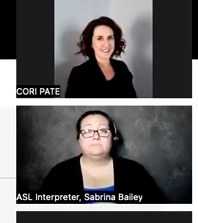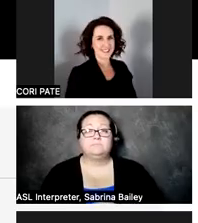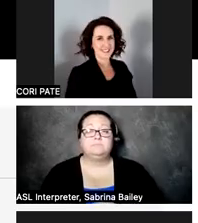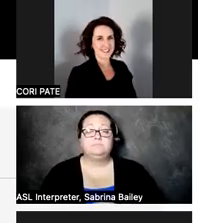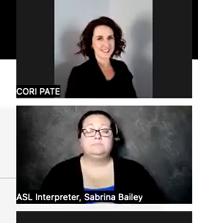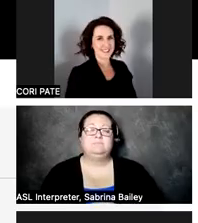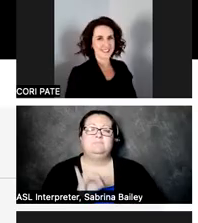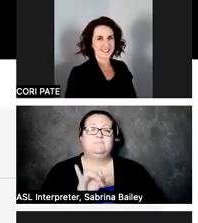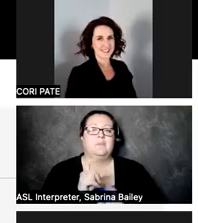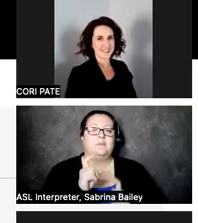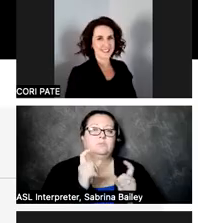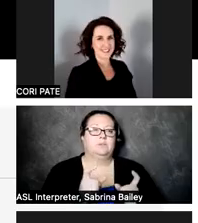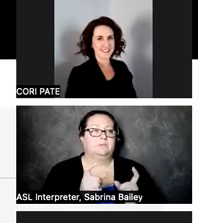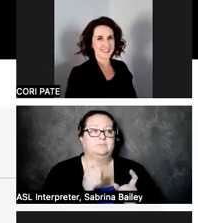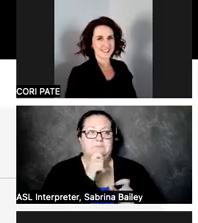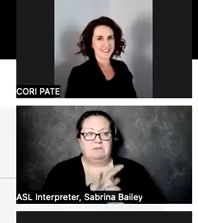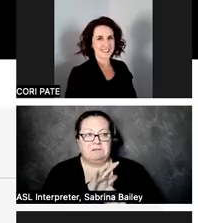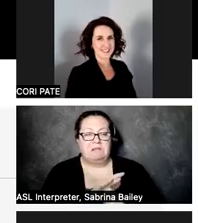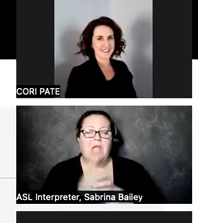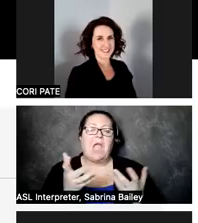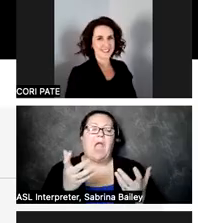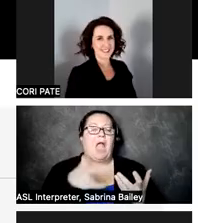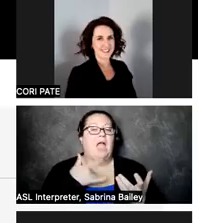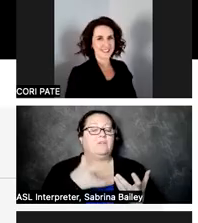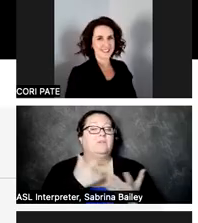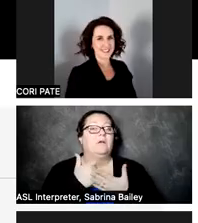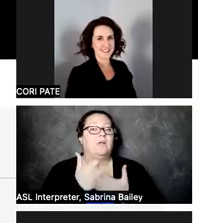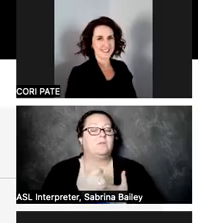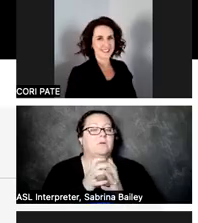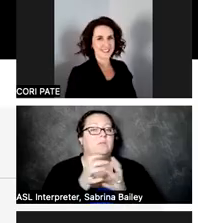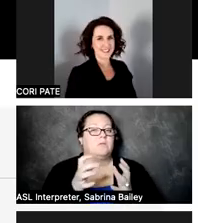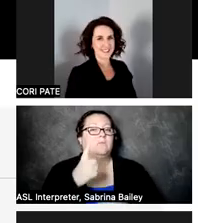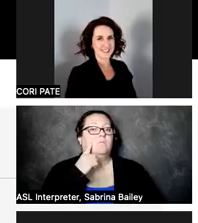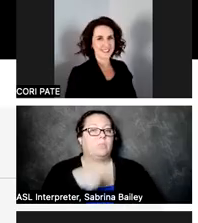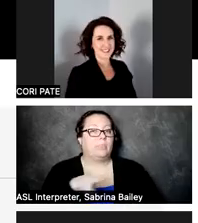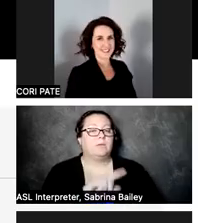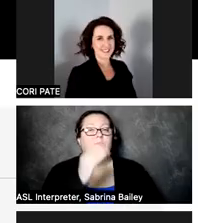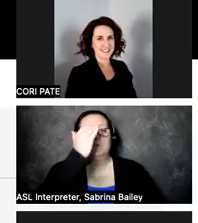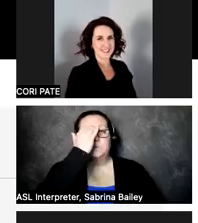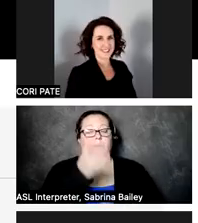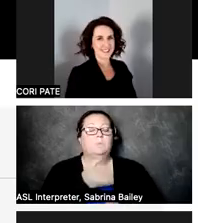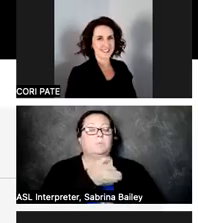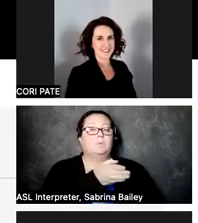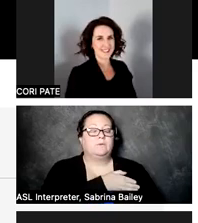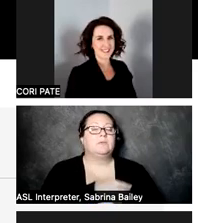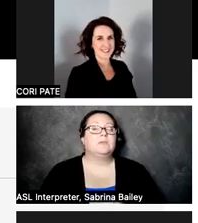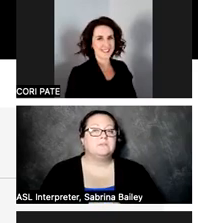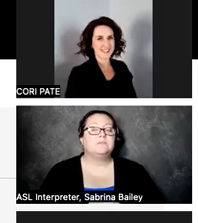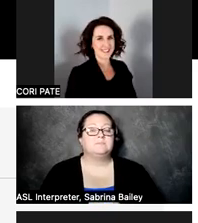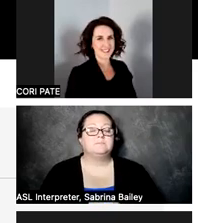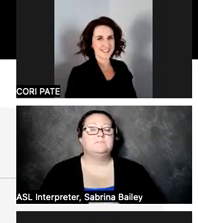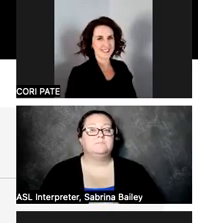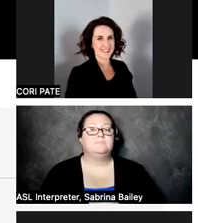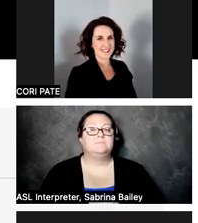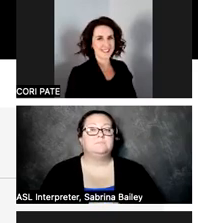that was given. So I think it would be helpful that they would know previous, you know, that these